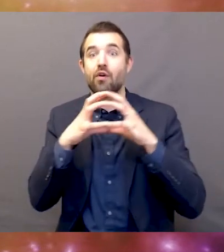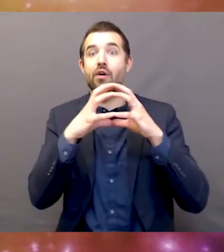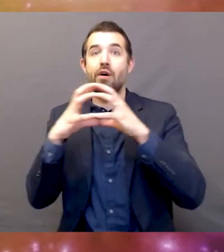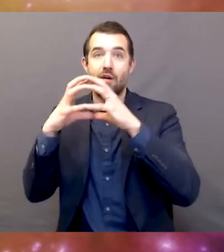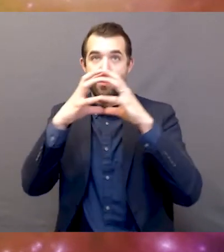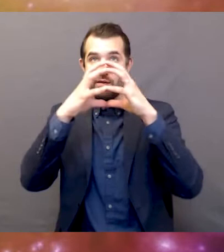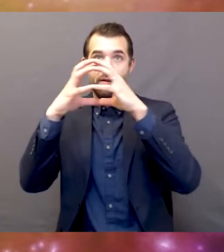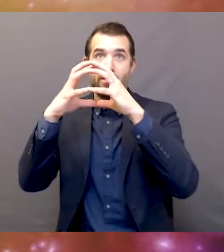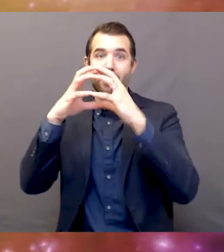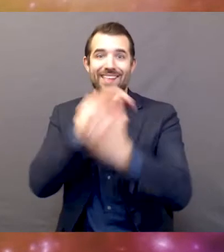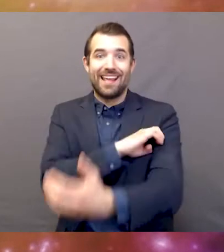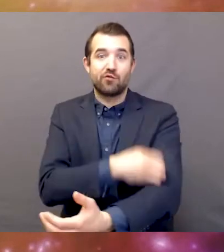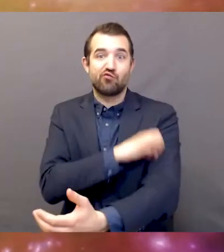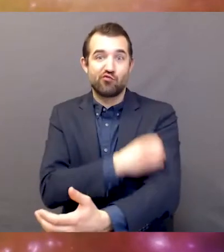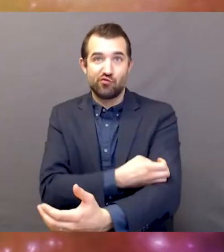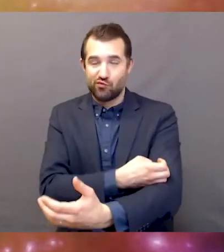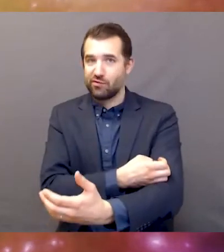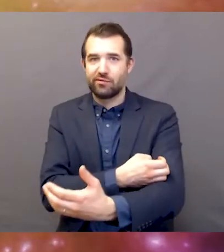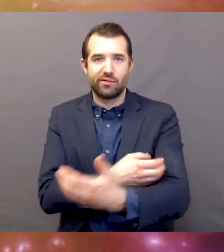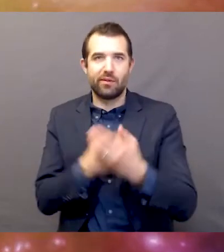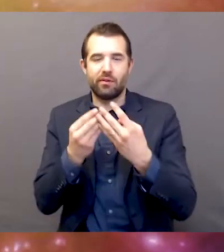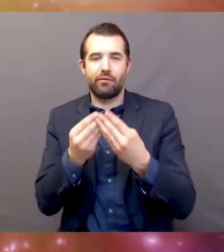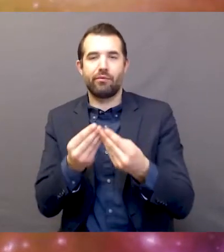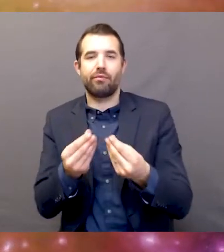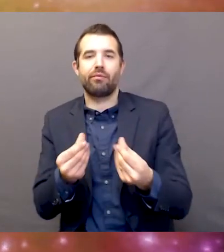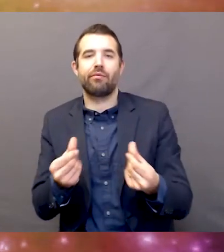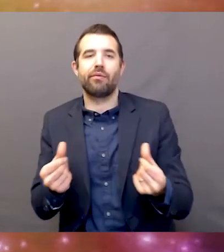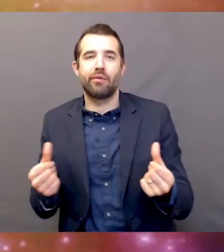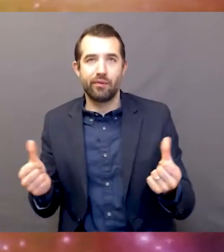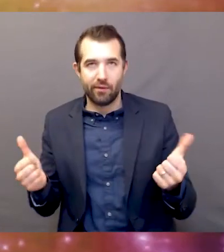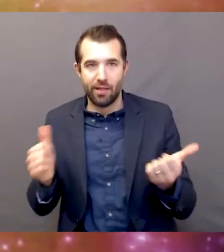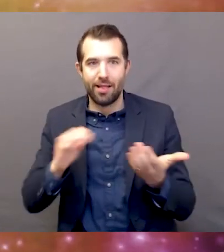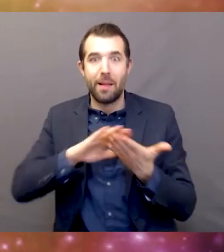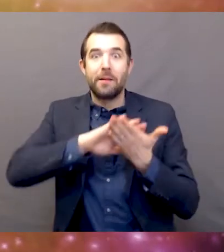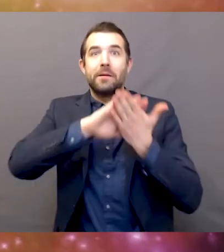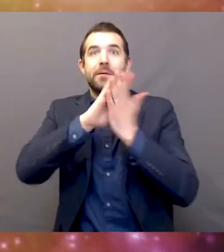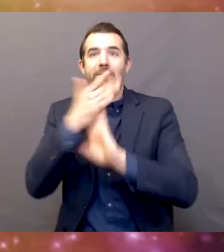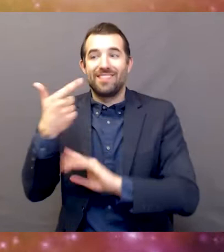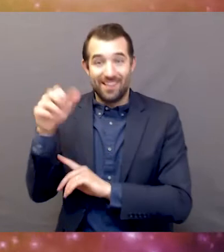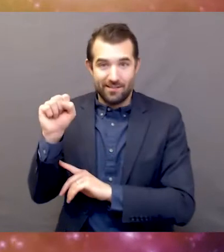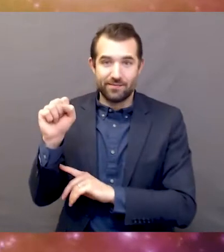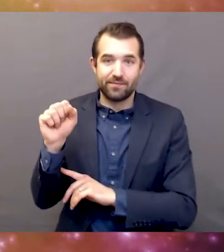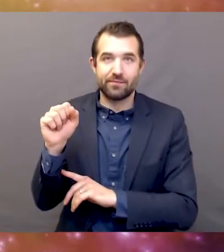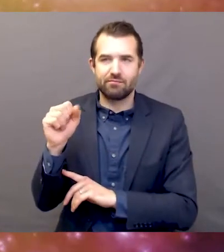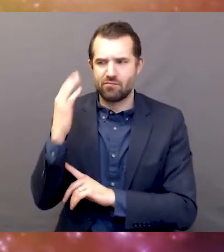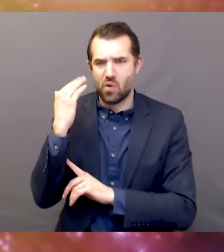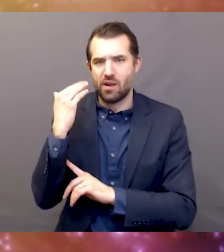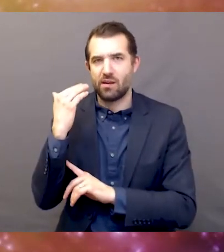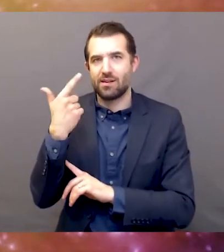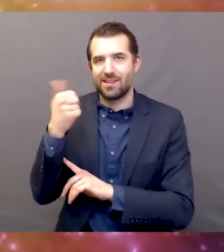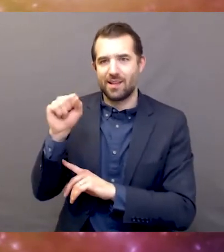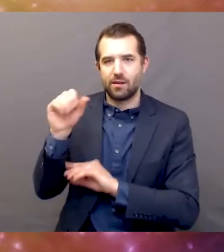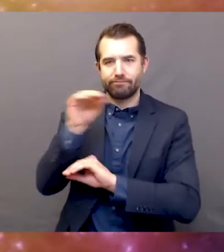rising cooling cloud. And in its wake, the bubble generates gas motions. And this kinetic energy, this motion of the